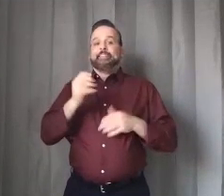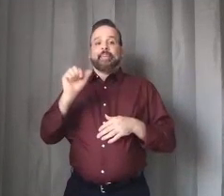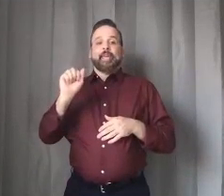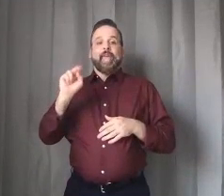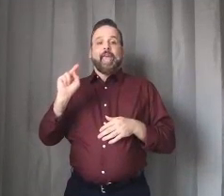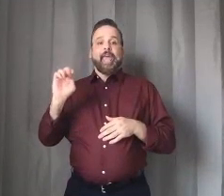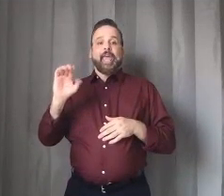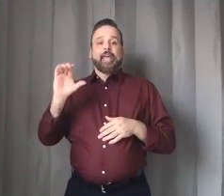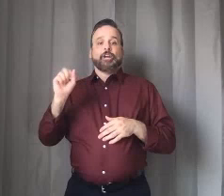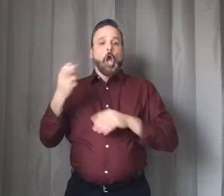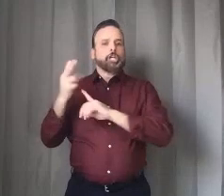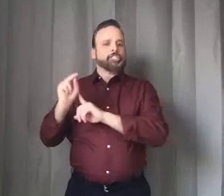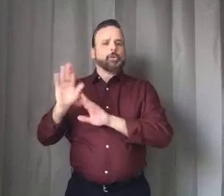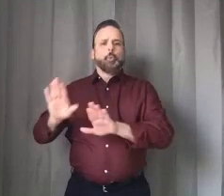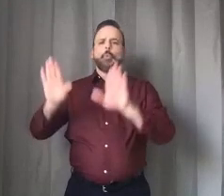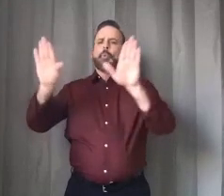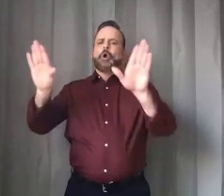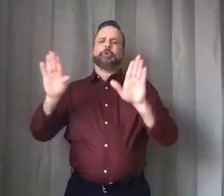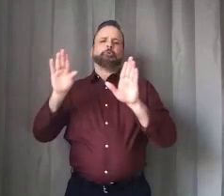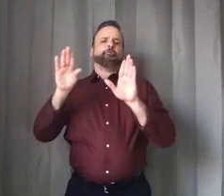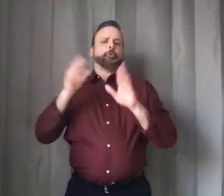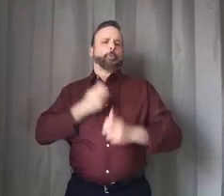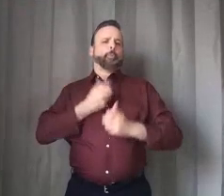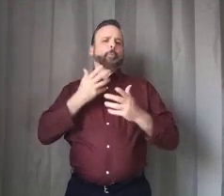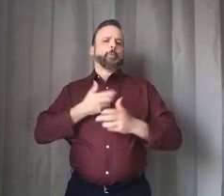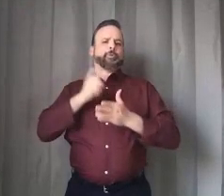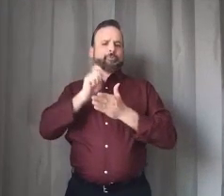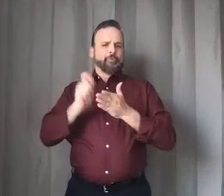She's a wonderful lyricist.